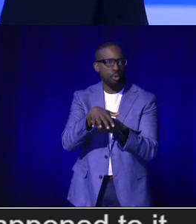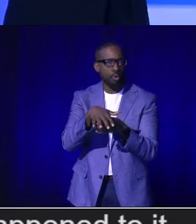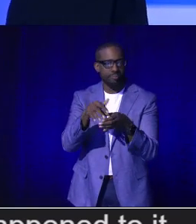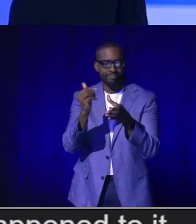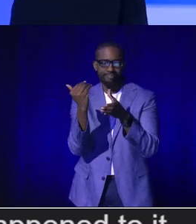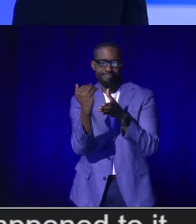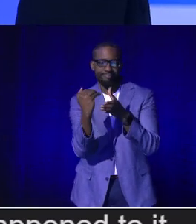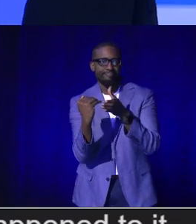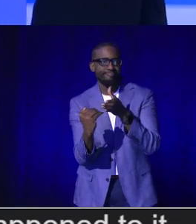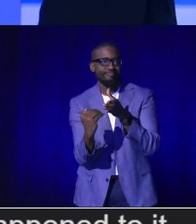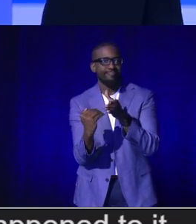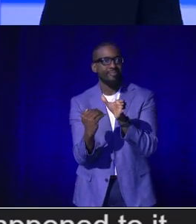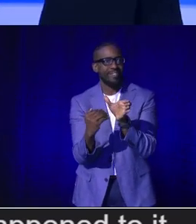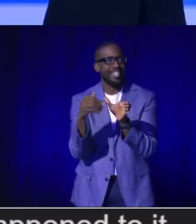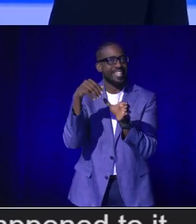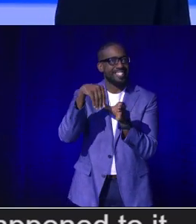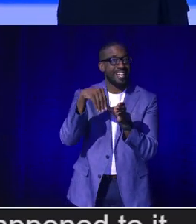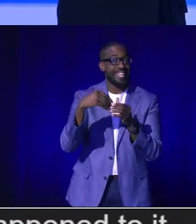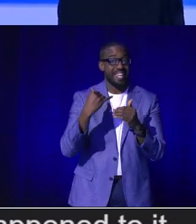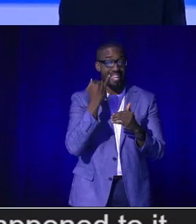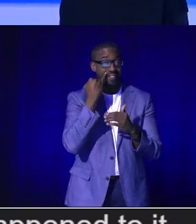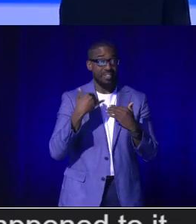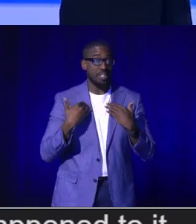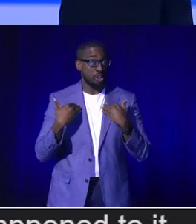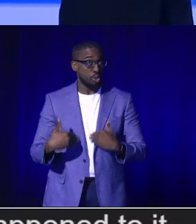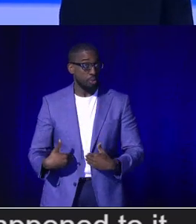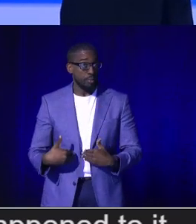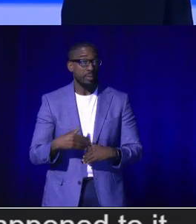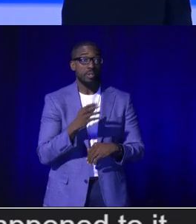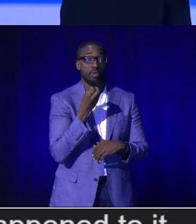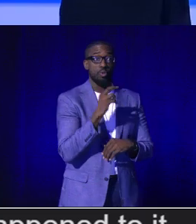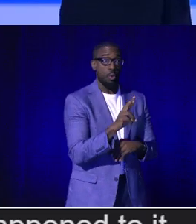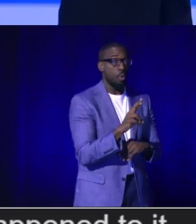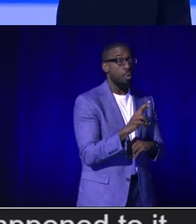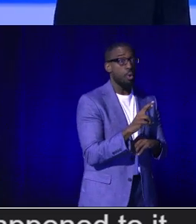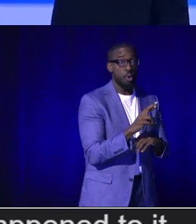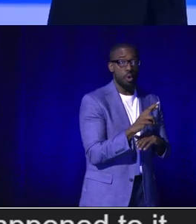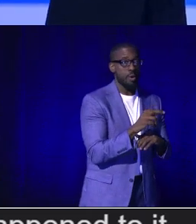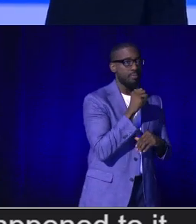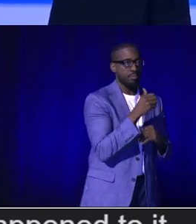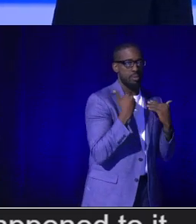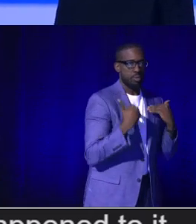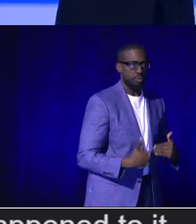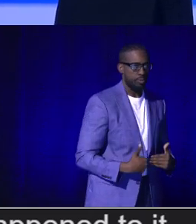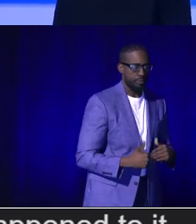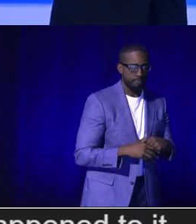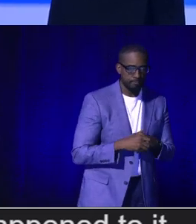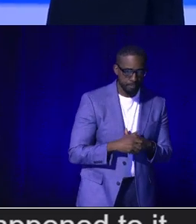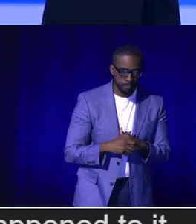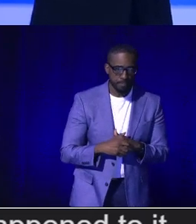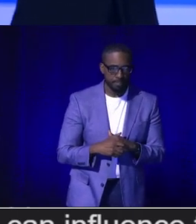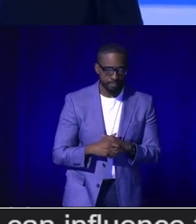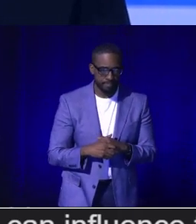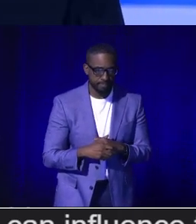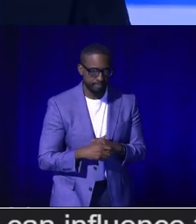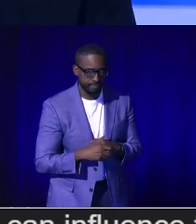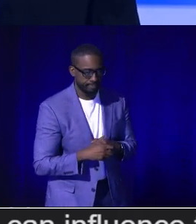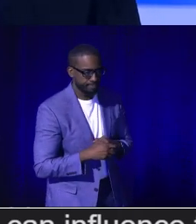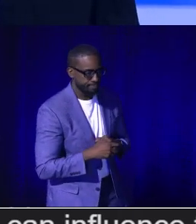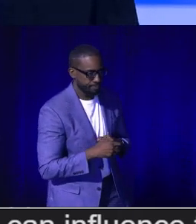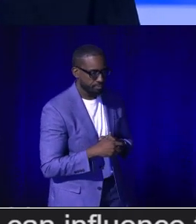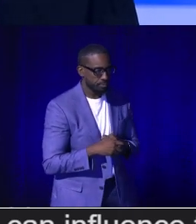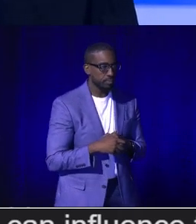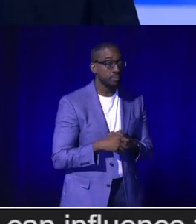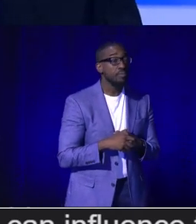are human or in value. And so this really revealed to